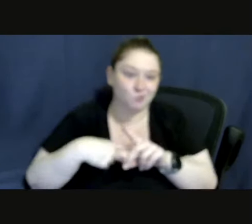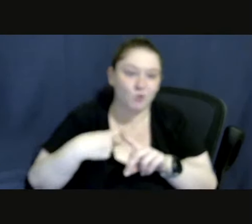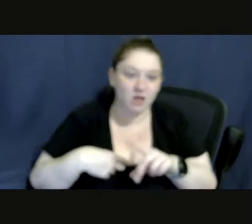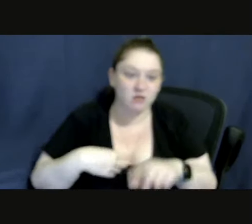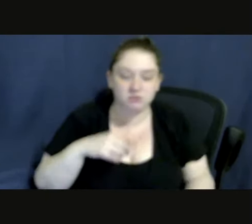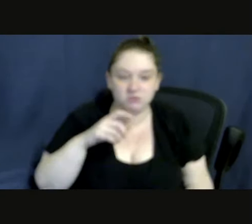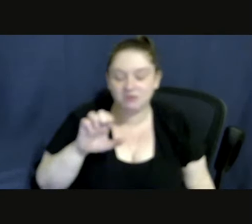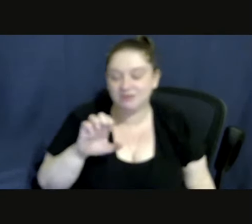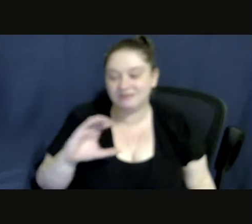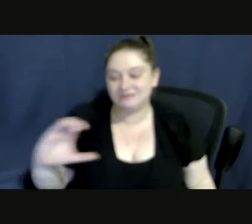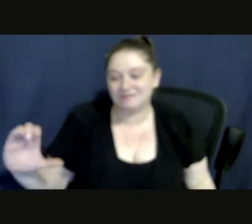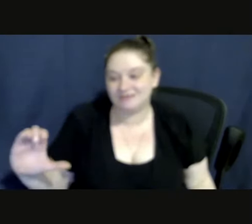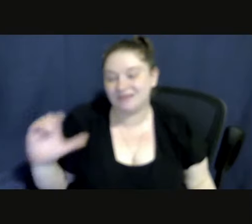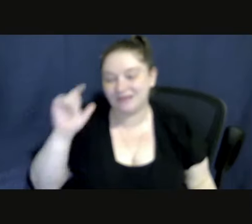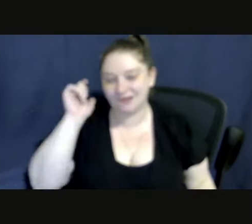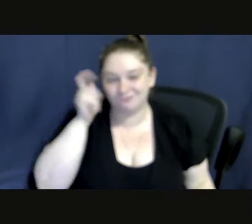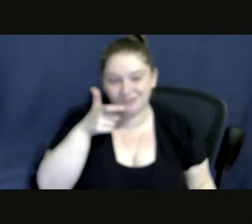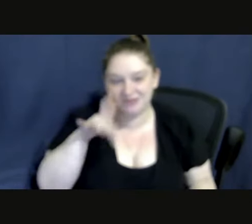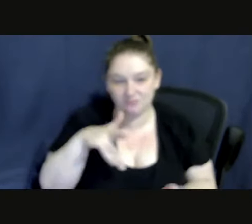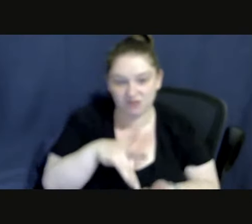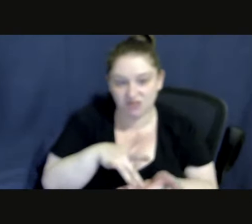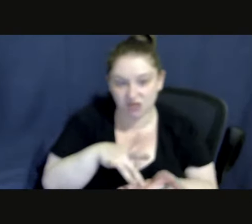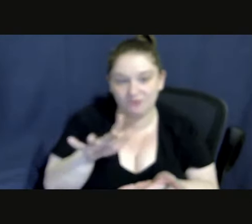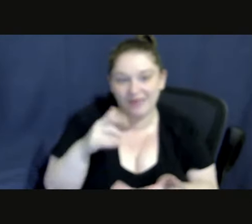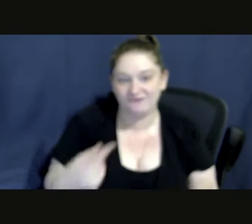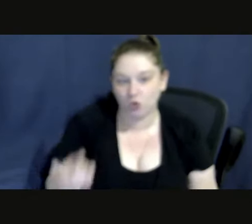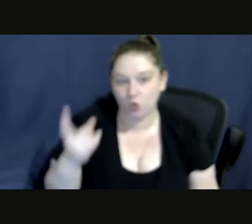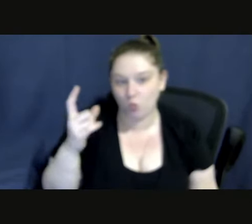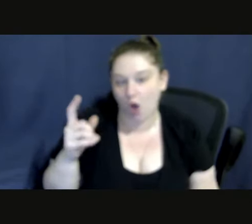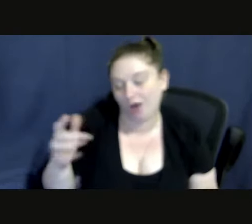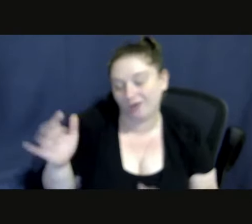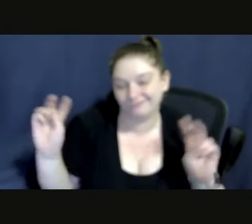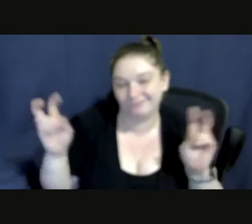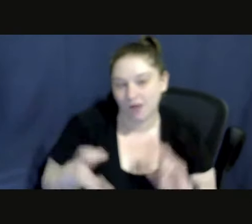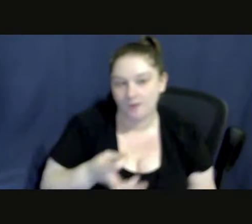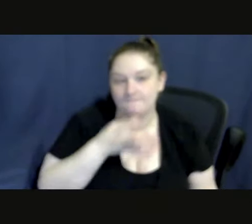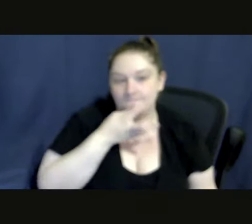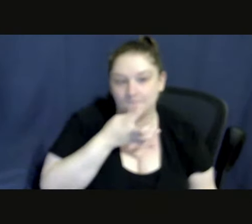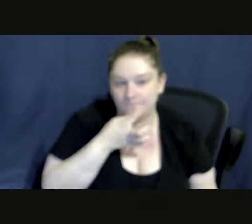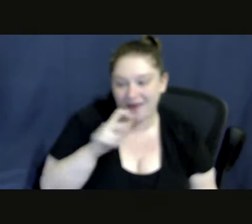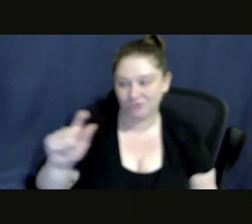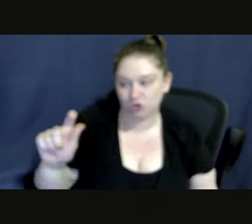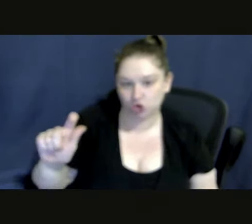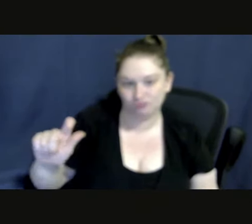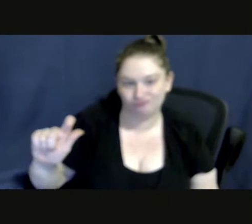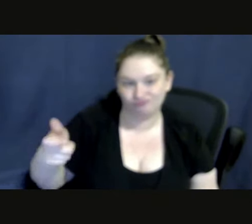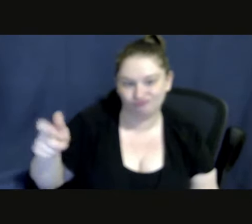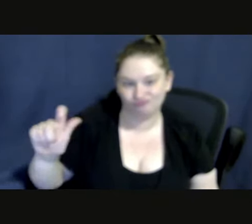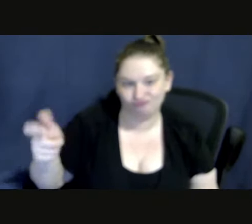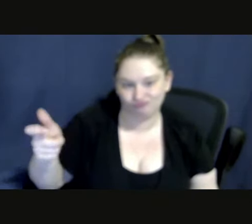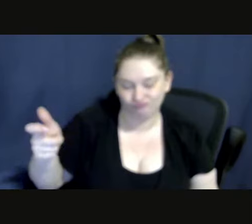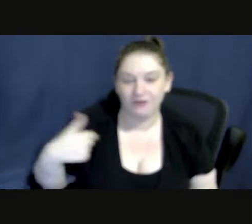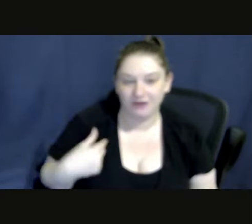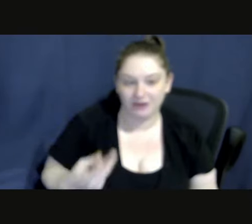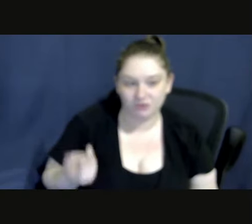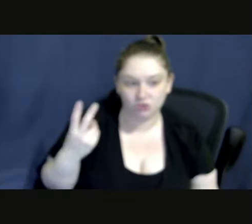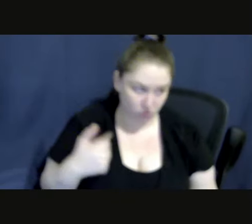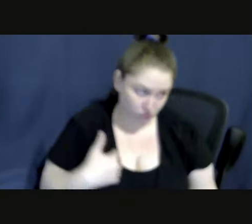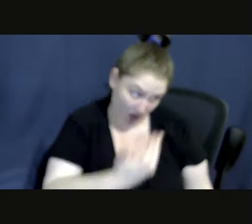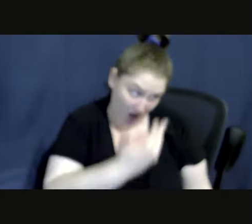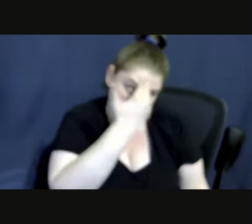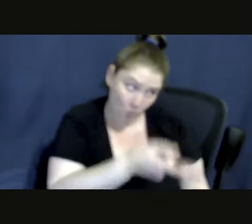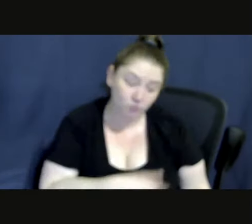WVCC dispatch center has one switch, master switch, that controls everything. It's got two cores in it. I'm familiar.